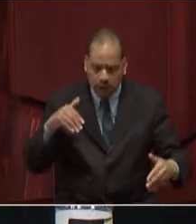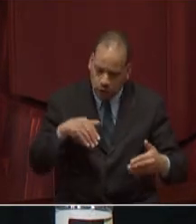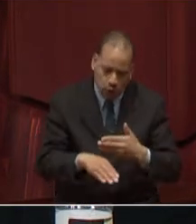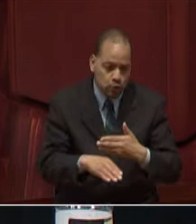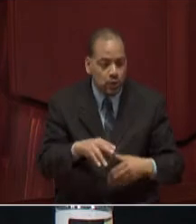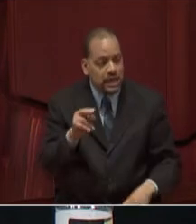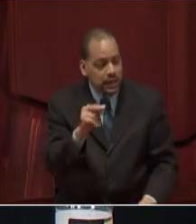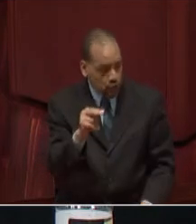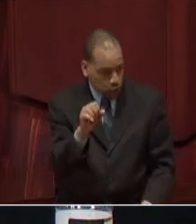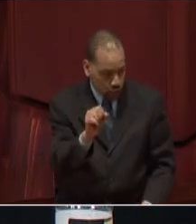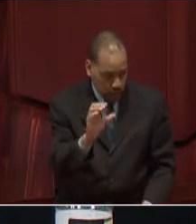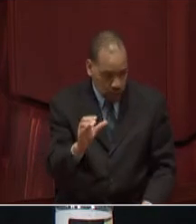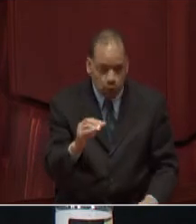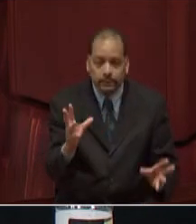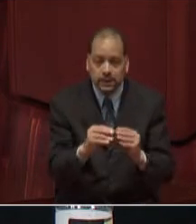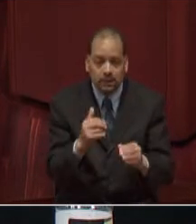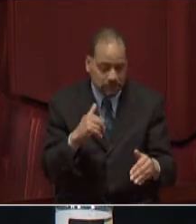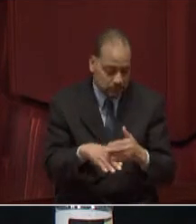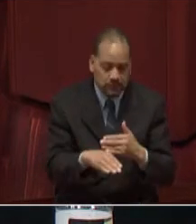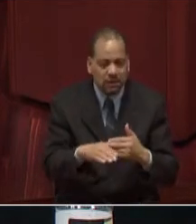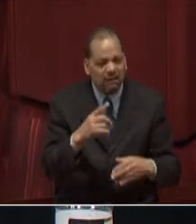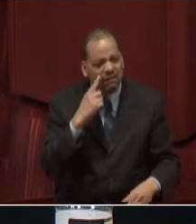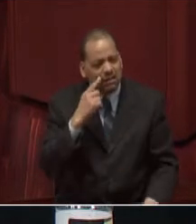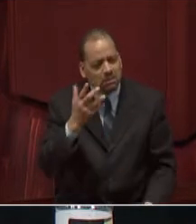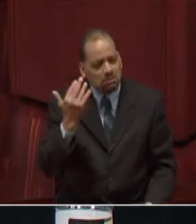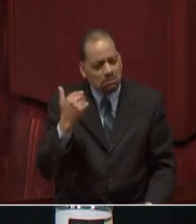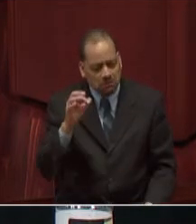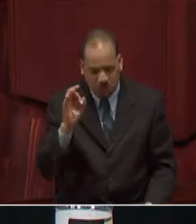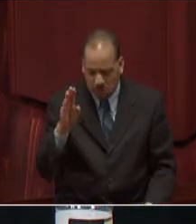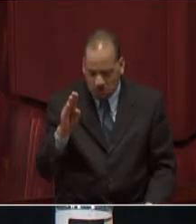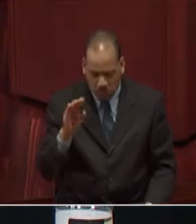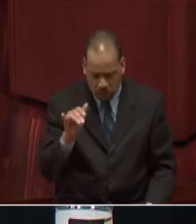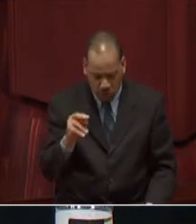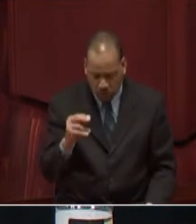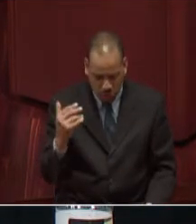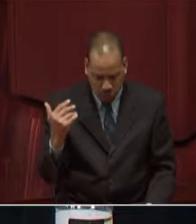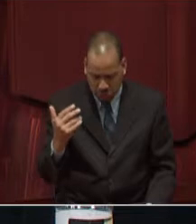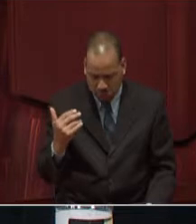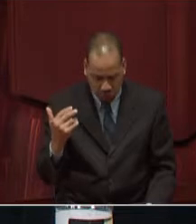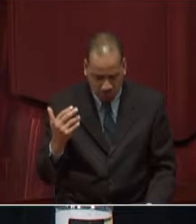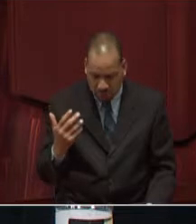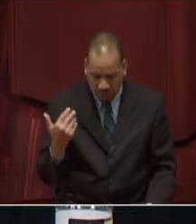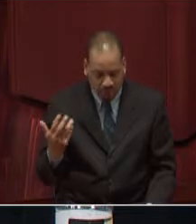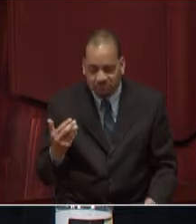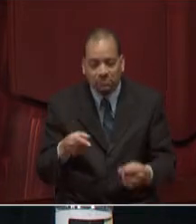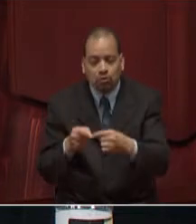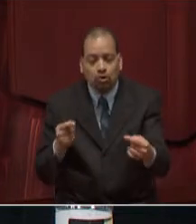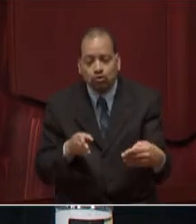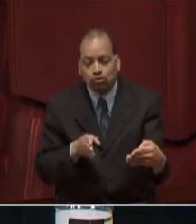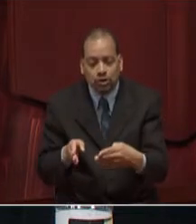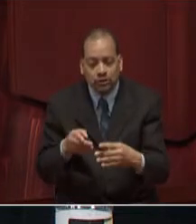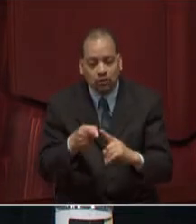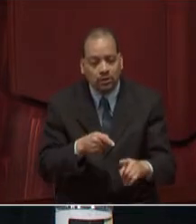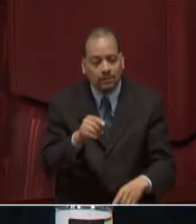meeting, probably in early February, late January, across the street from the EOB